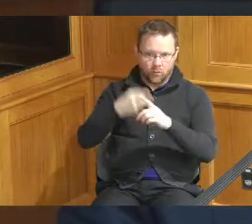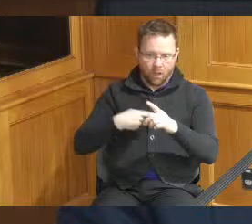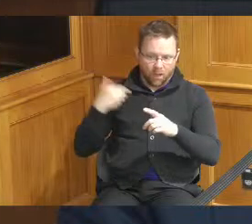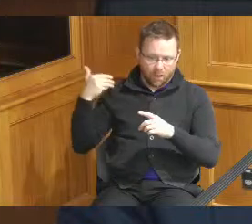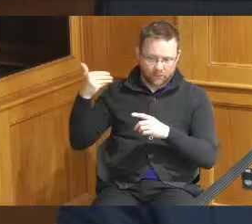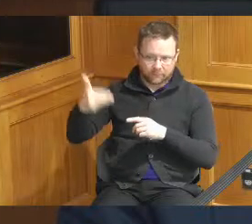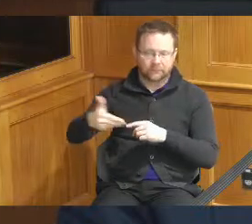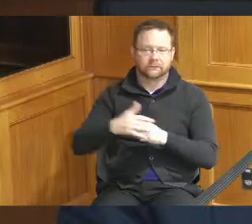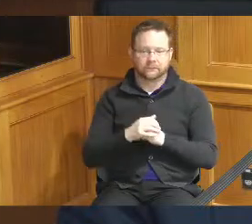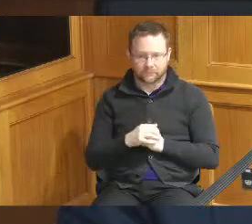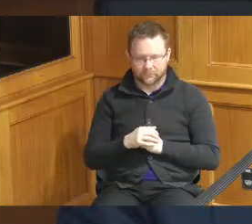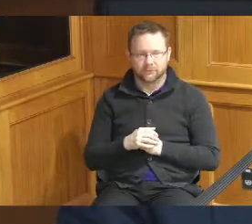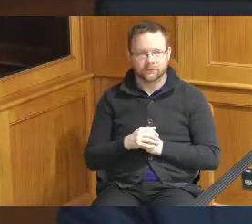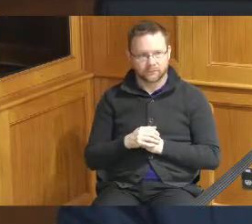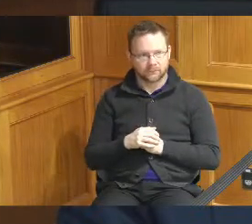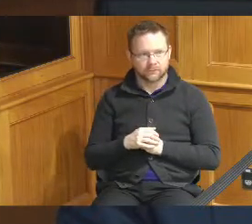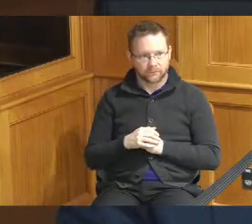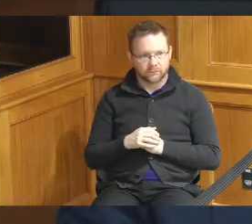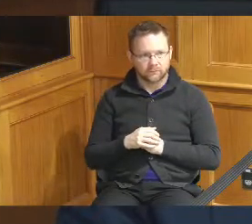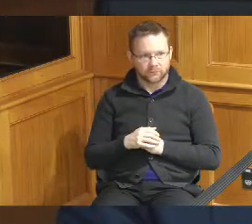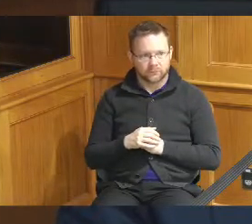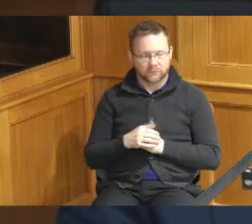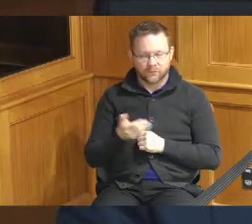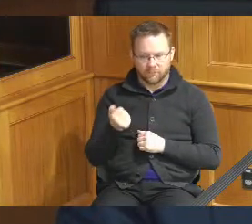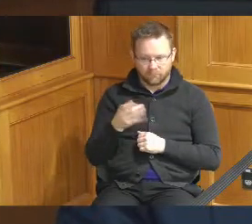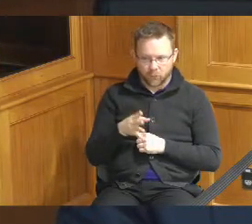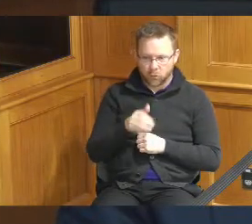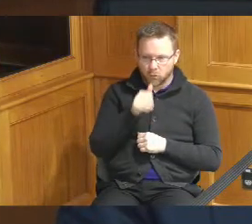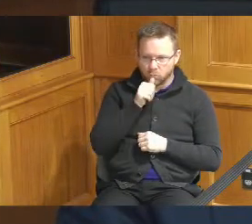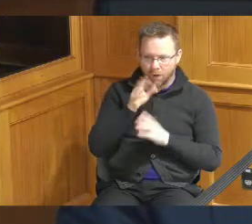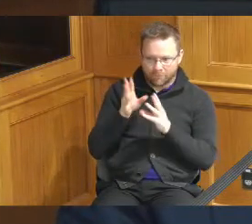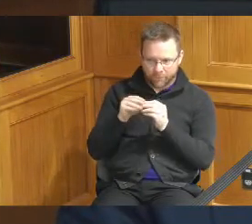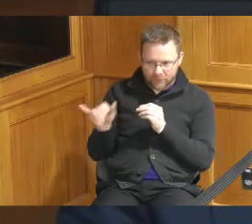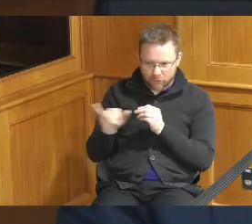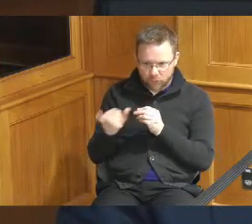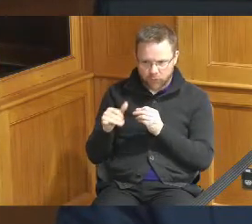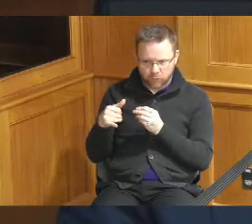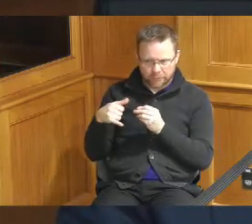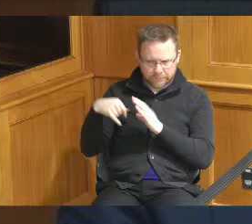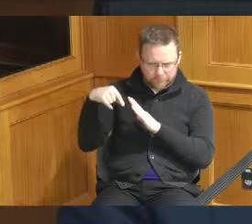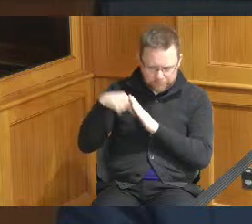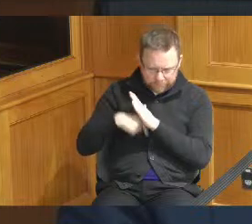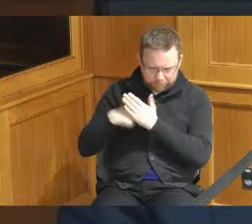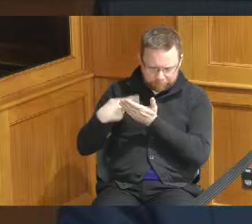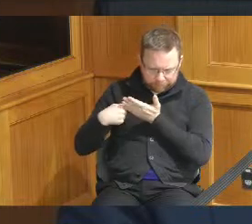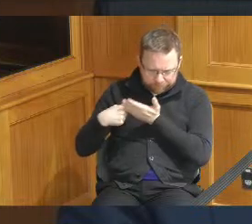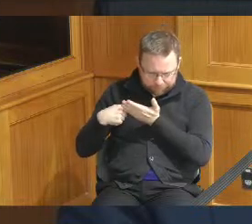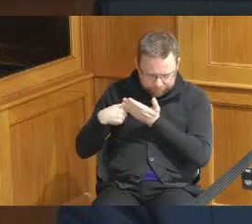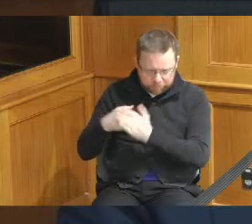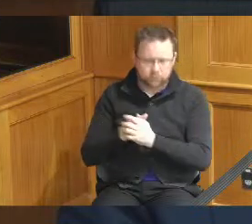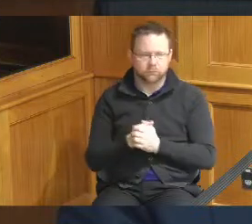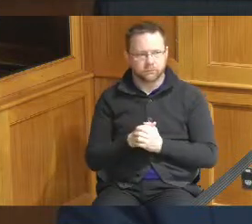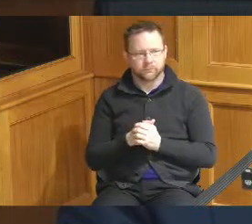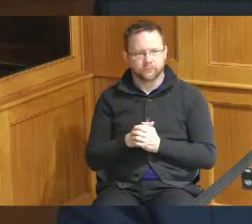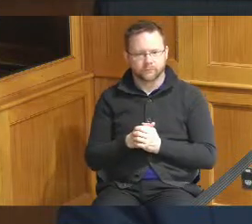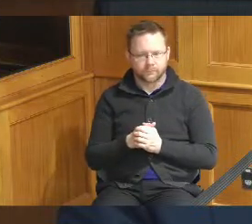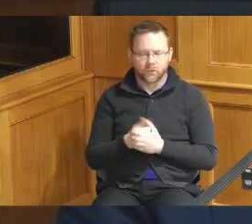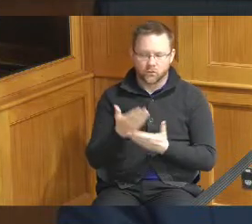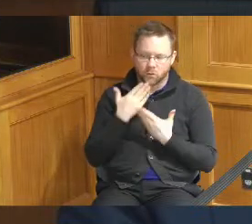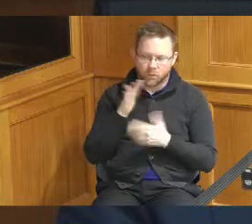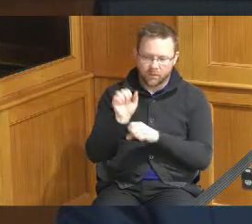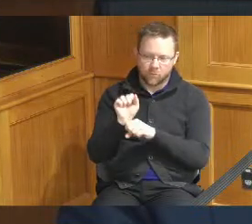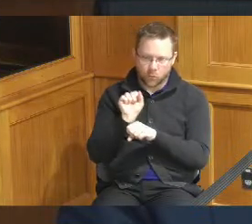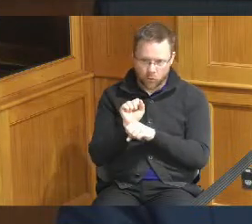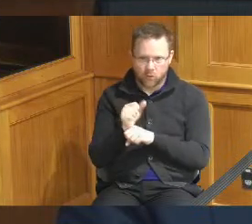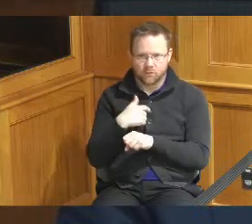been given to us. I've had a couple private meetings also to just drill in a little bit on the numbers. But thank you for the work on